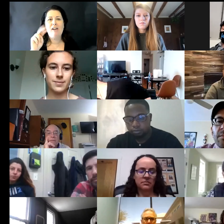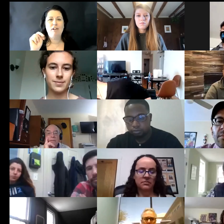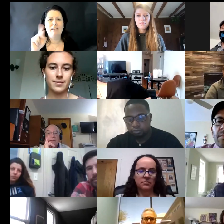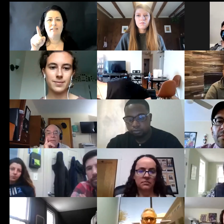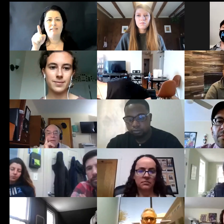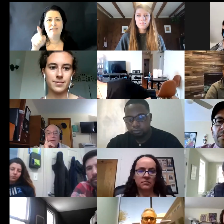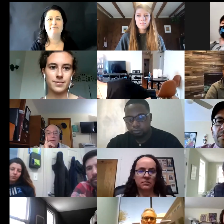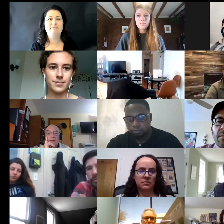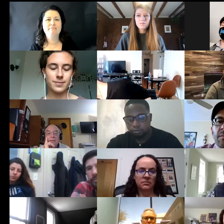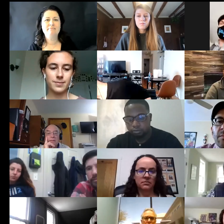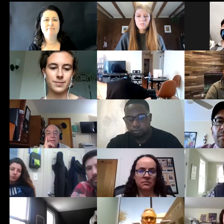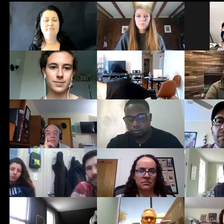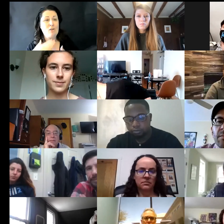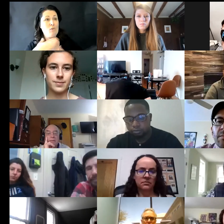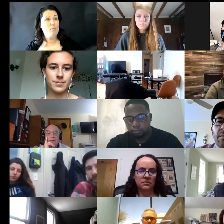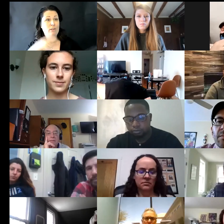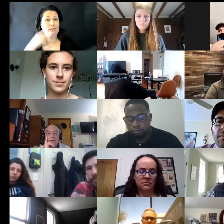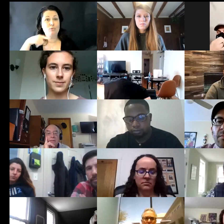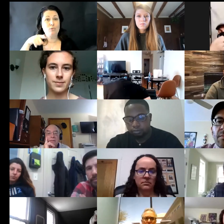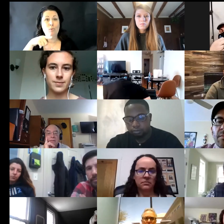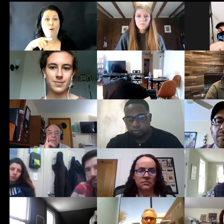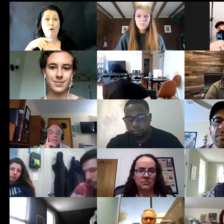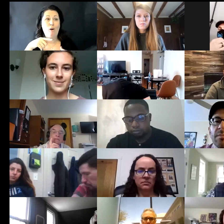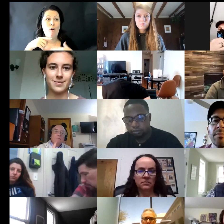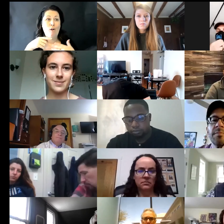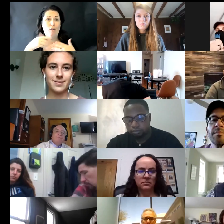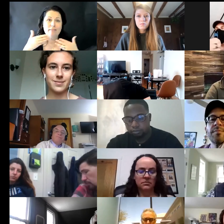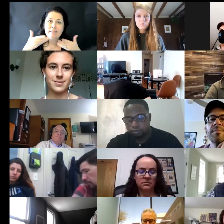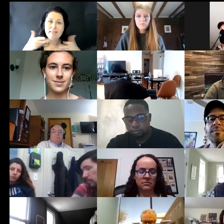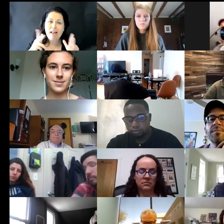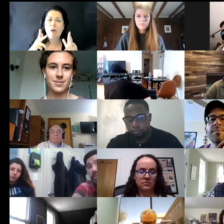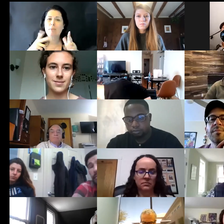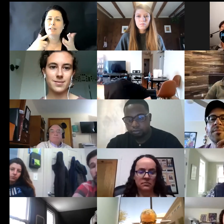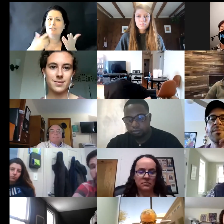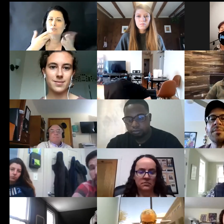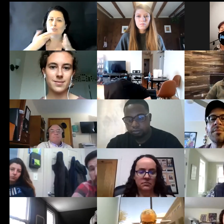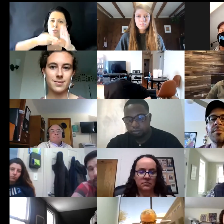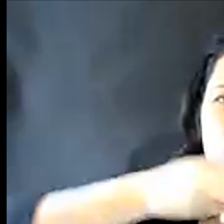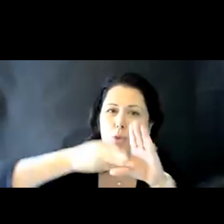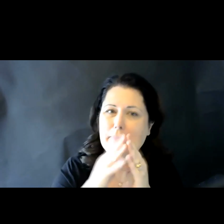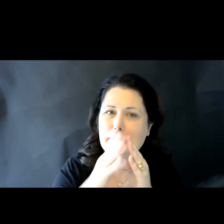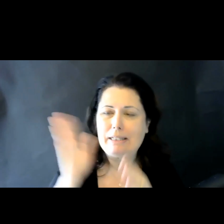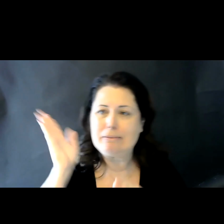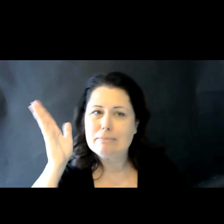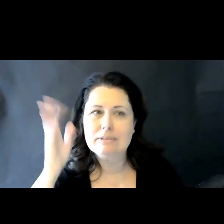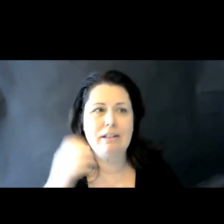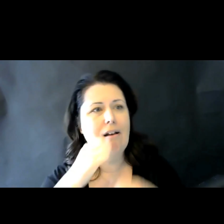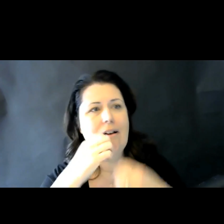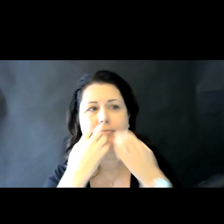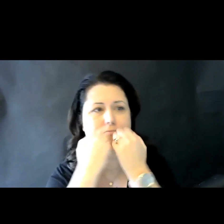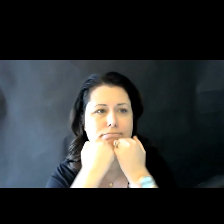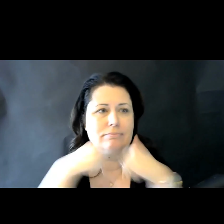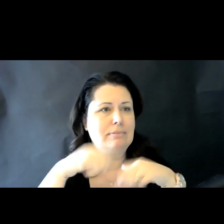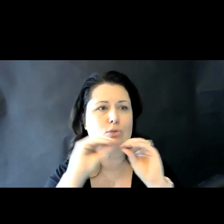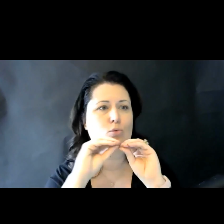I appreciate you guys letting me do this. I absolutely love this